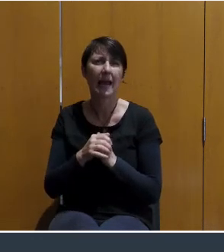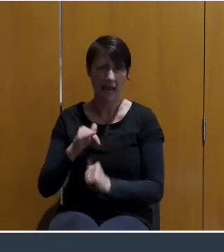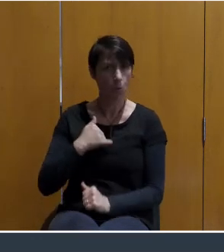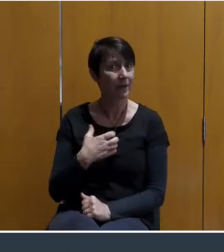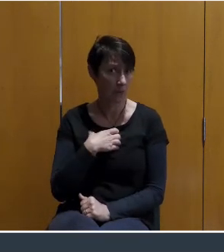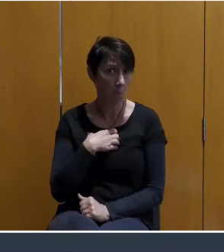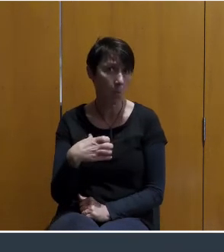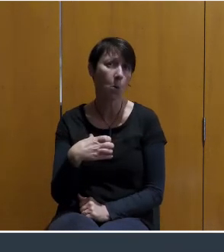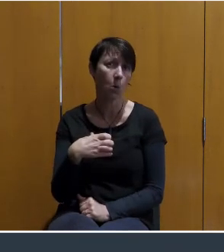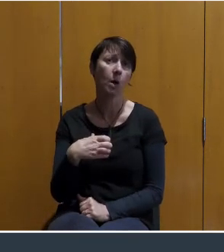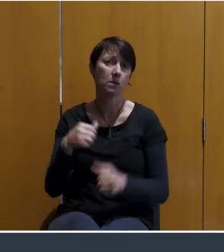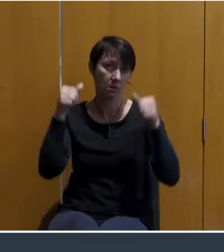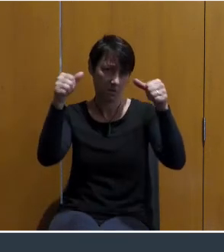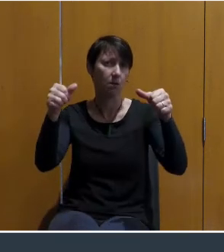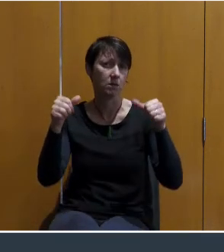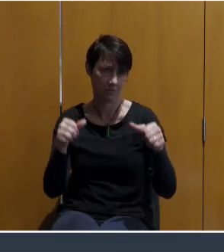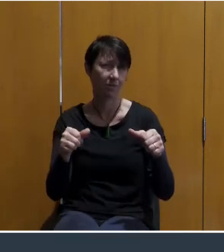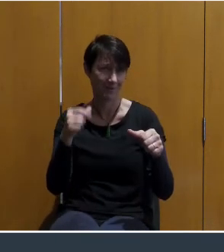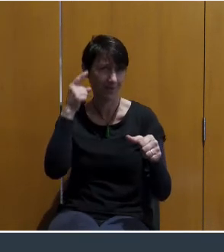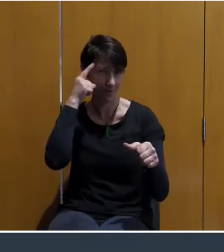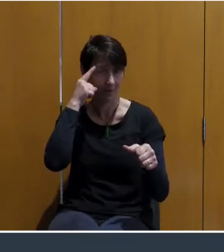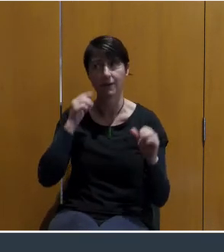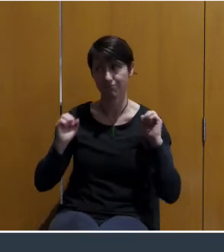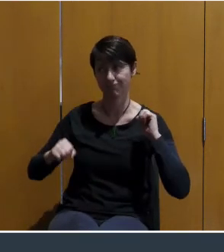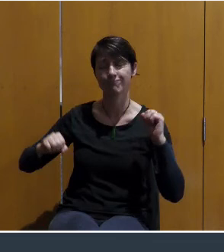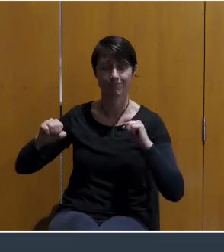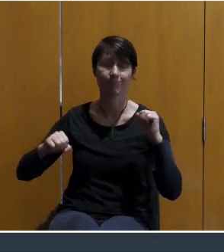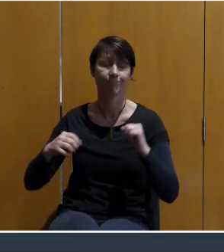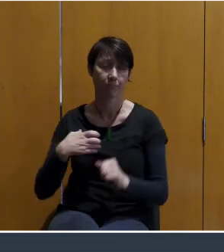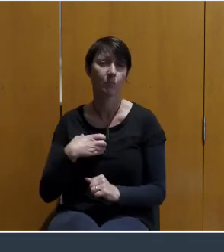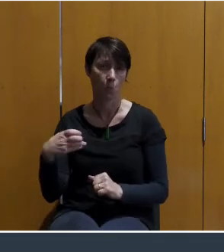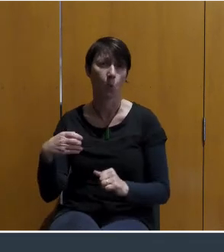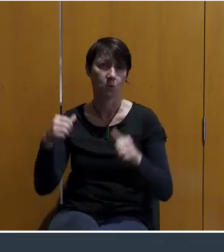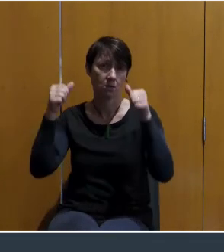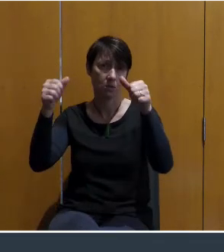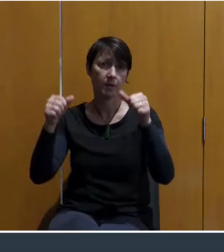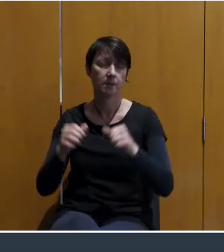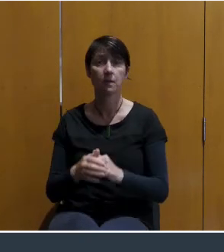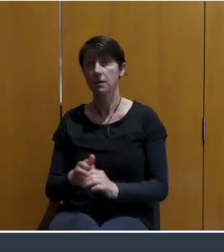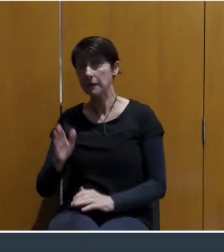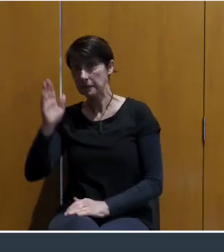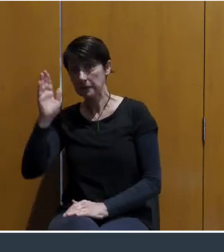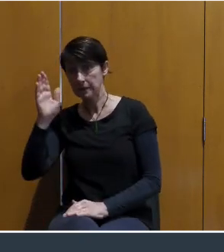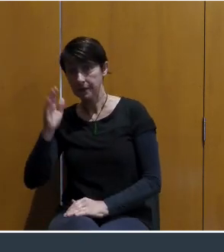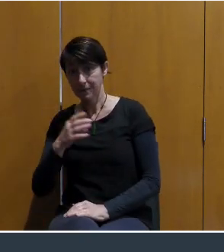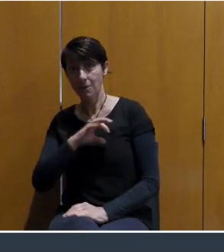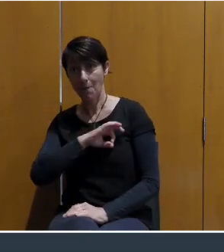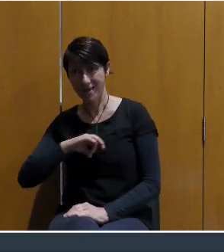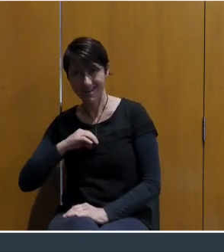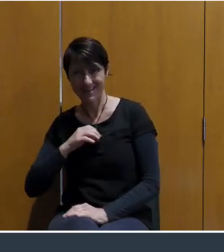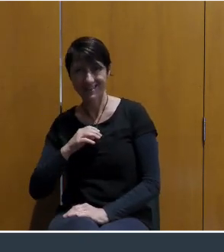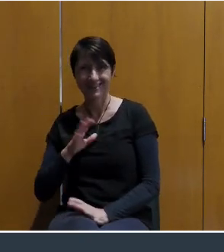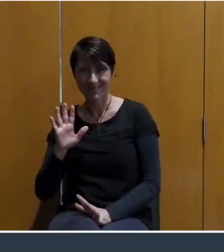of signage relating to the implementation of the new bylaw. If I may, Your Worship, sorry, I was trying to catch your